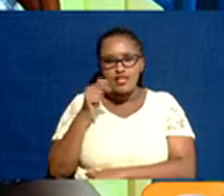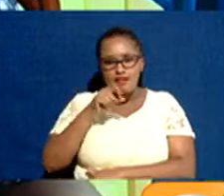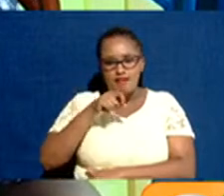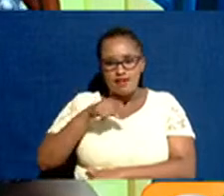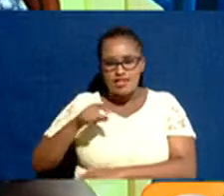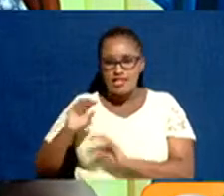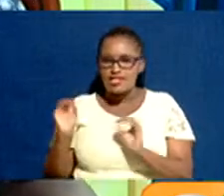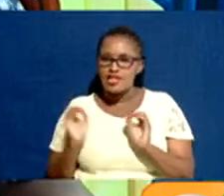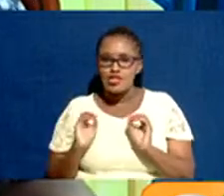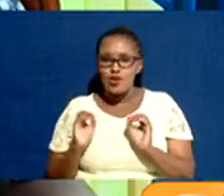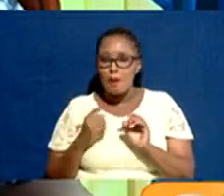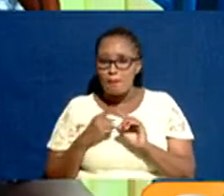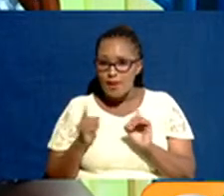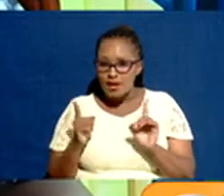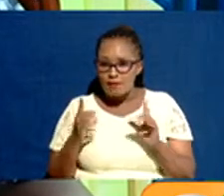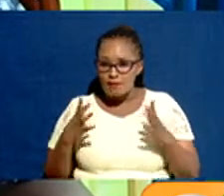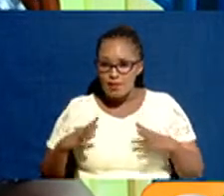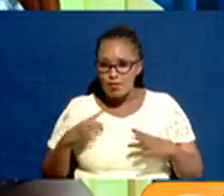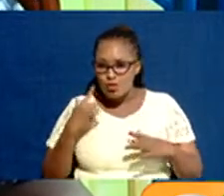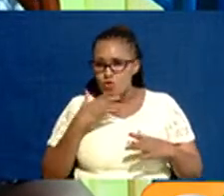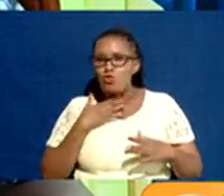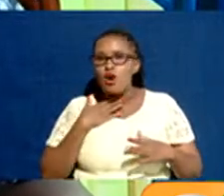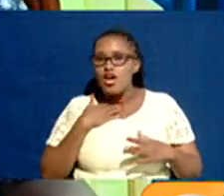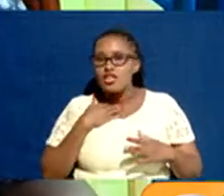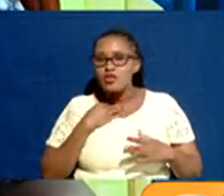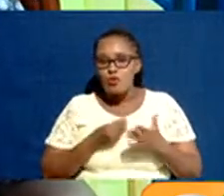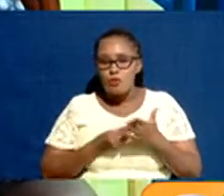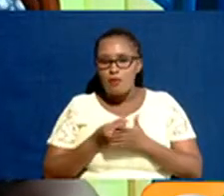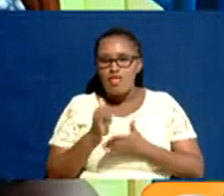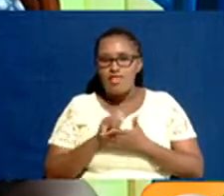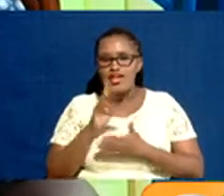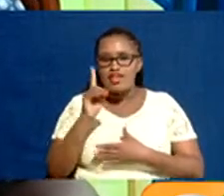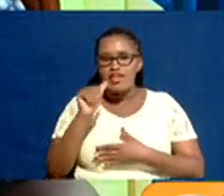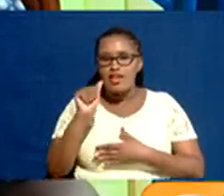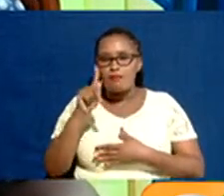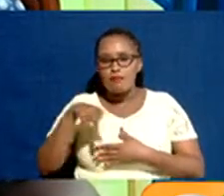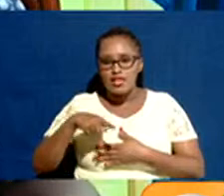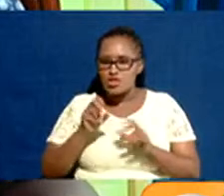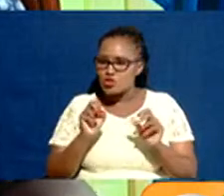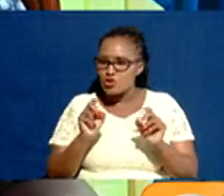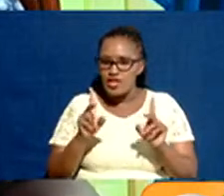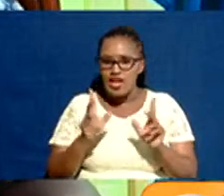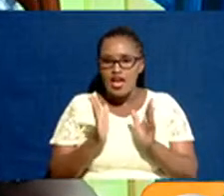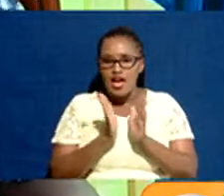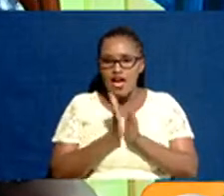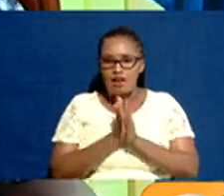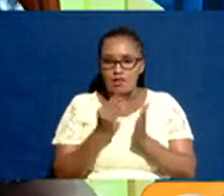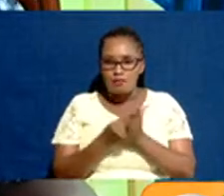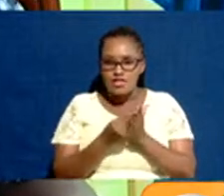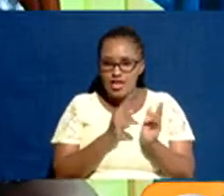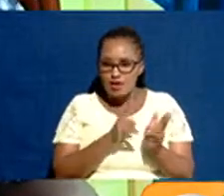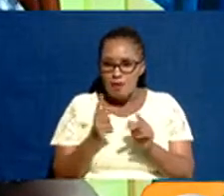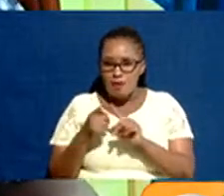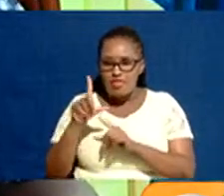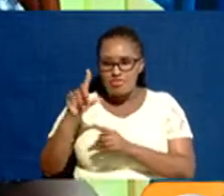fertilizer. Okay. But those who wish to buy DAP is available at the normal price in the shops. Okay. But for the subsidized